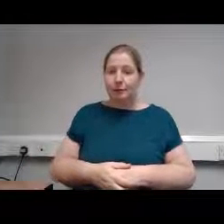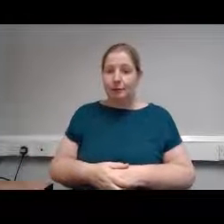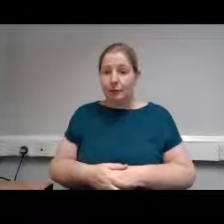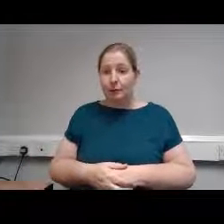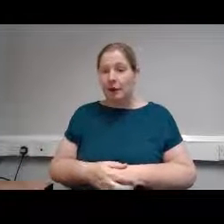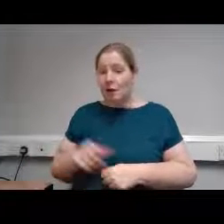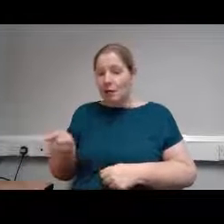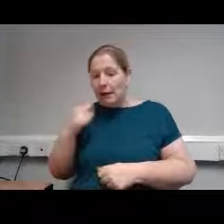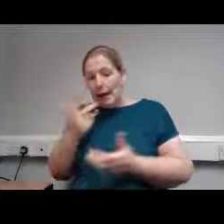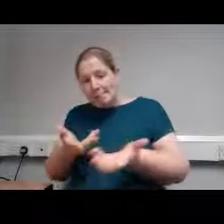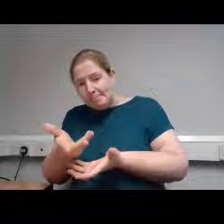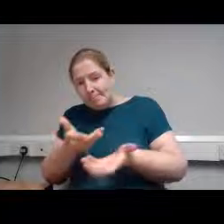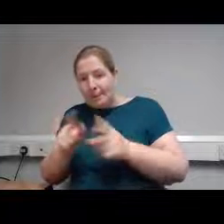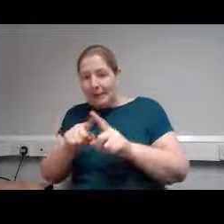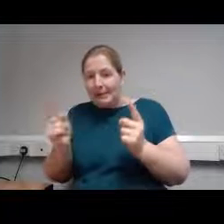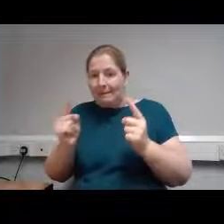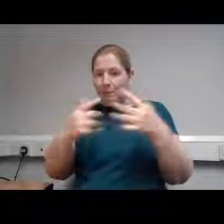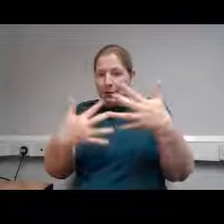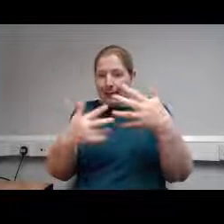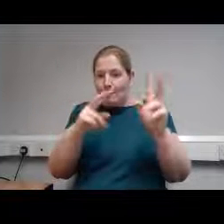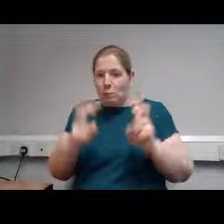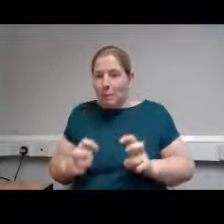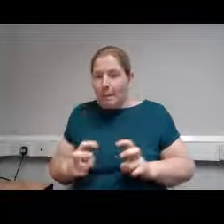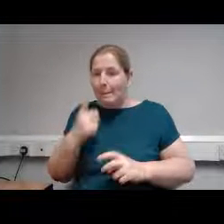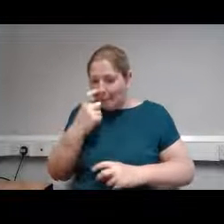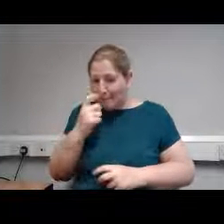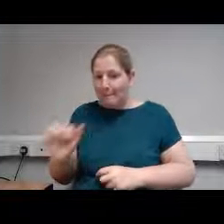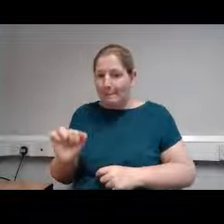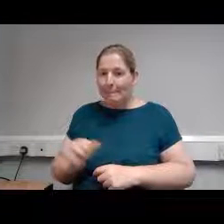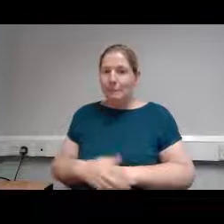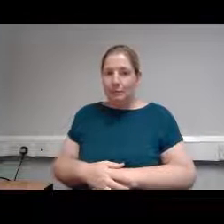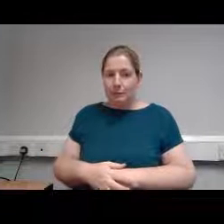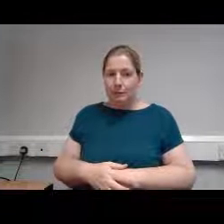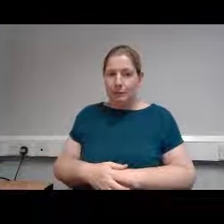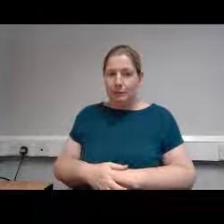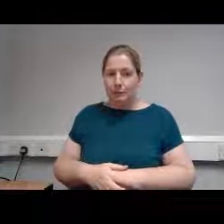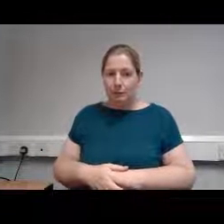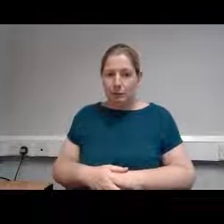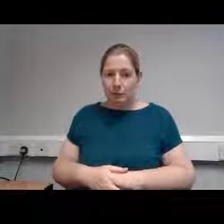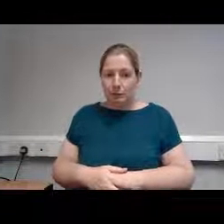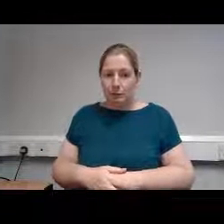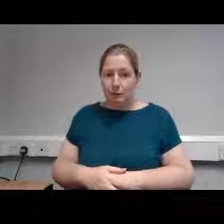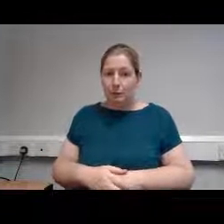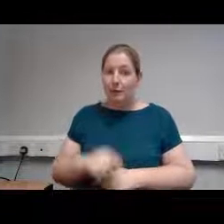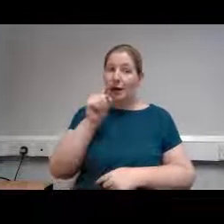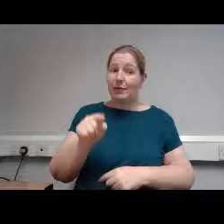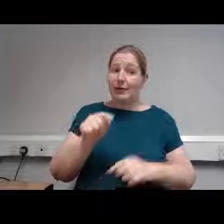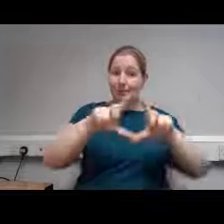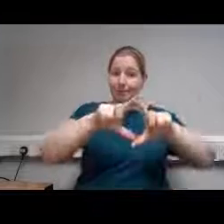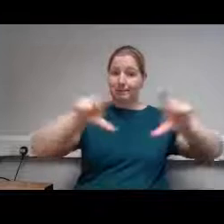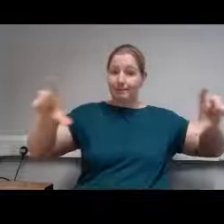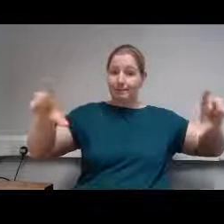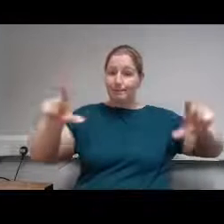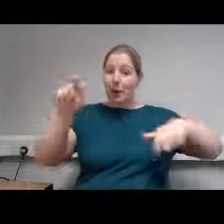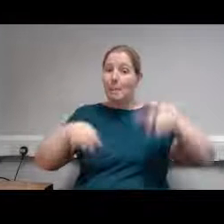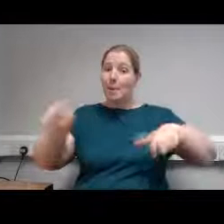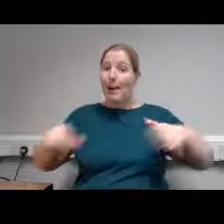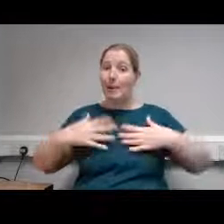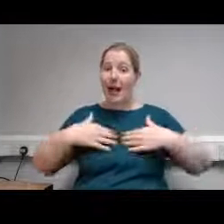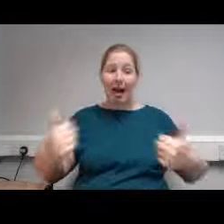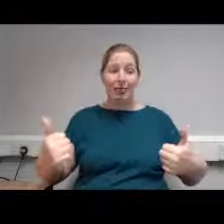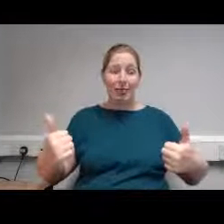and talk around those areas. So this slide is around population health,